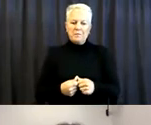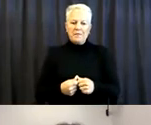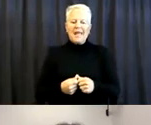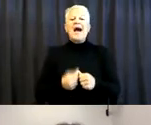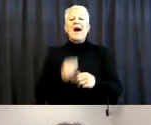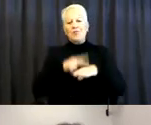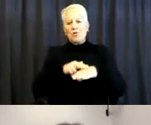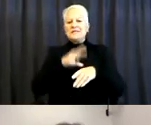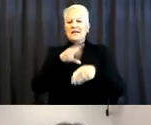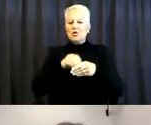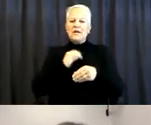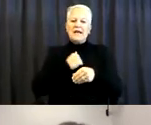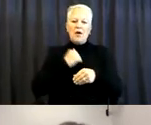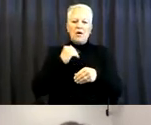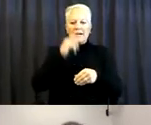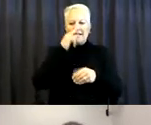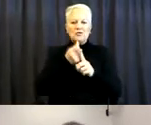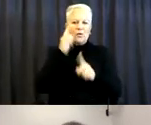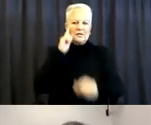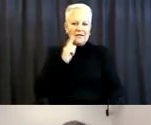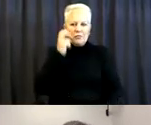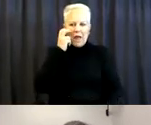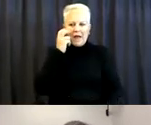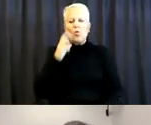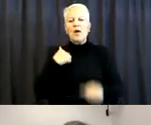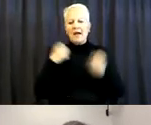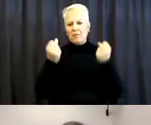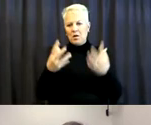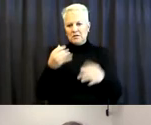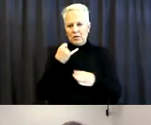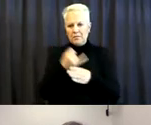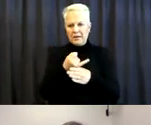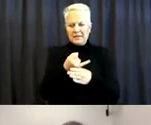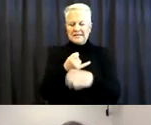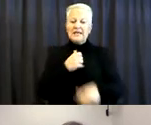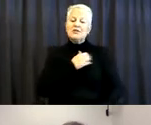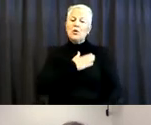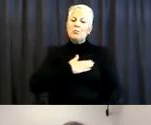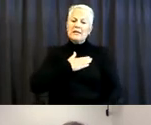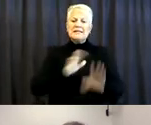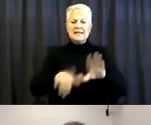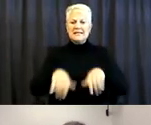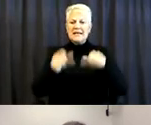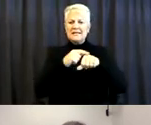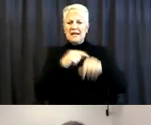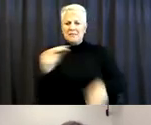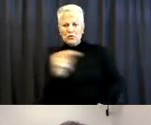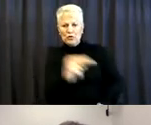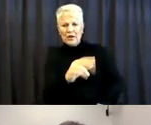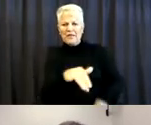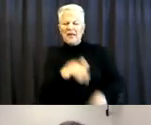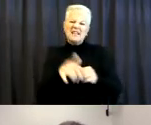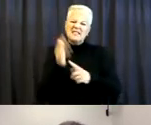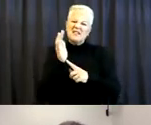our kids who are deafblind or have multiple impairments. So please take the time to look at this. It's about